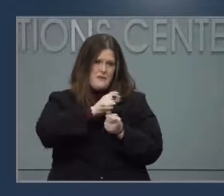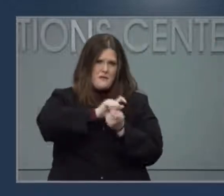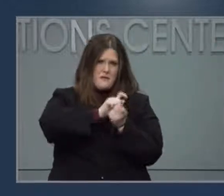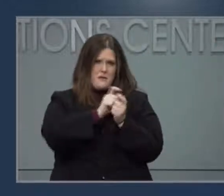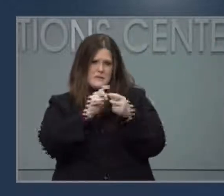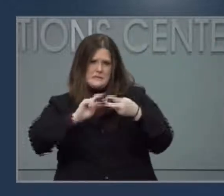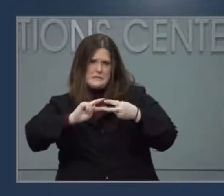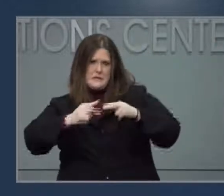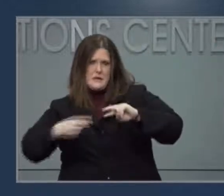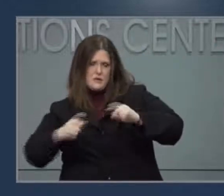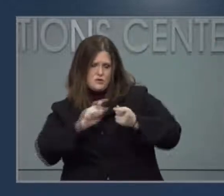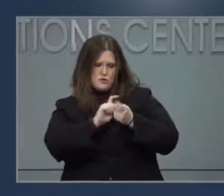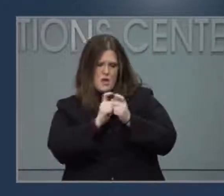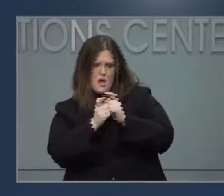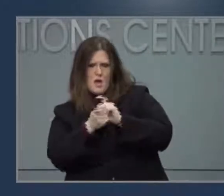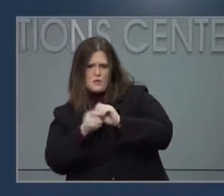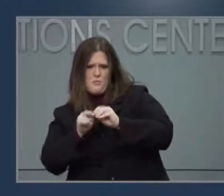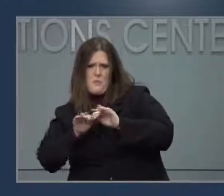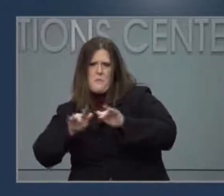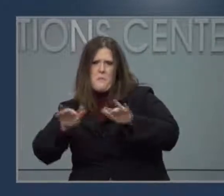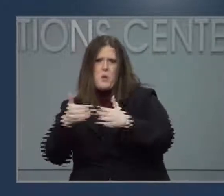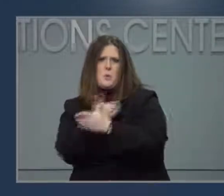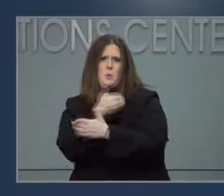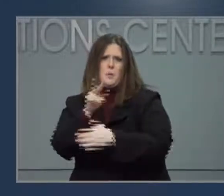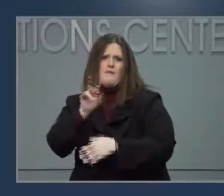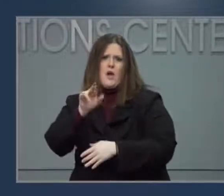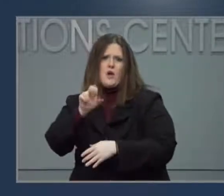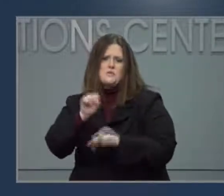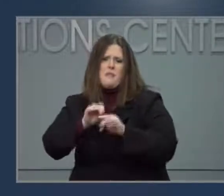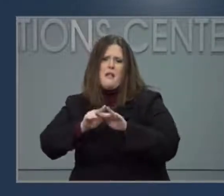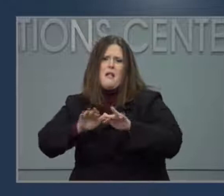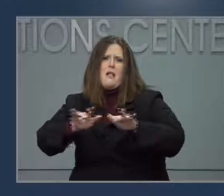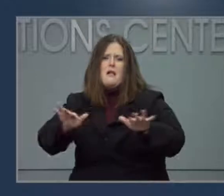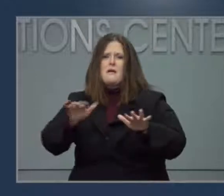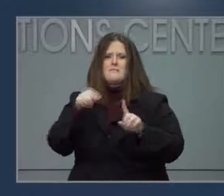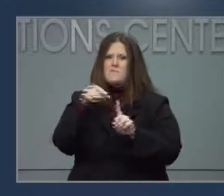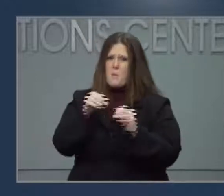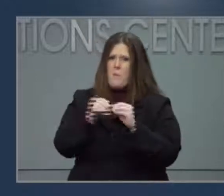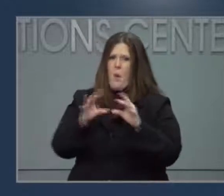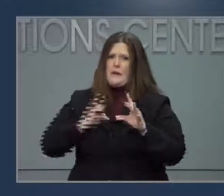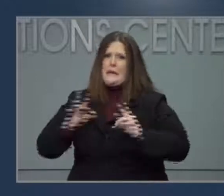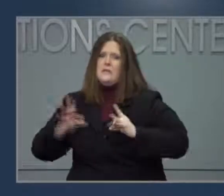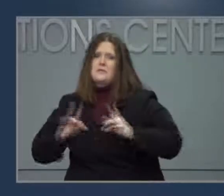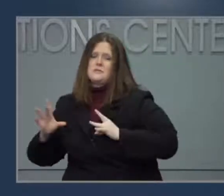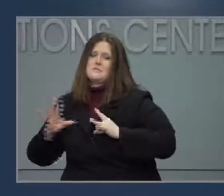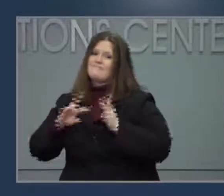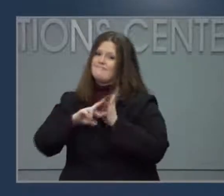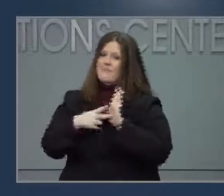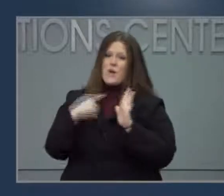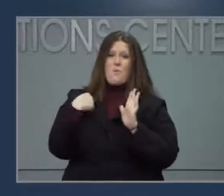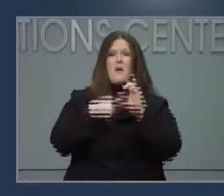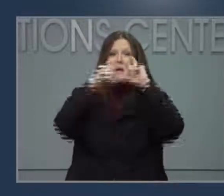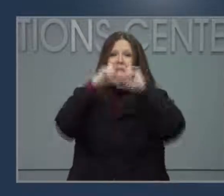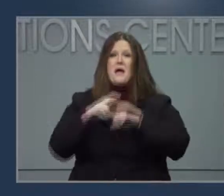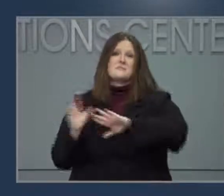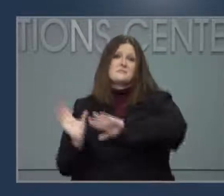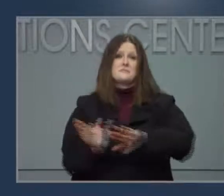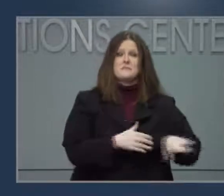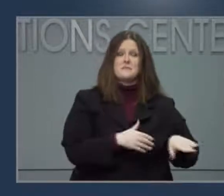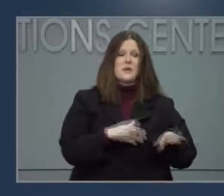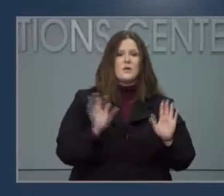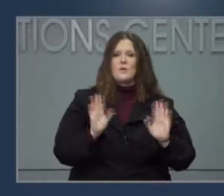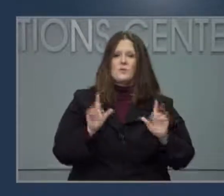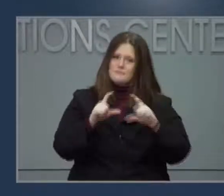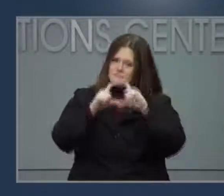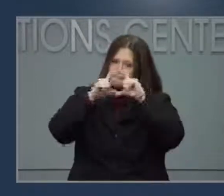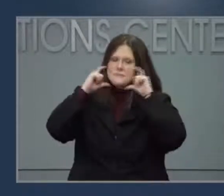more contagious. So keep wearing a mask, waiting 6 feet apart, and washing your hands. We've seen in the past how